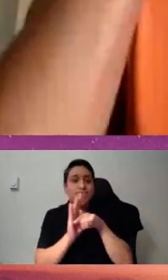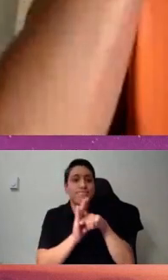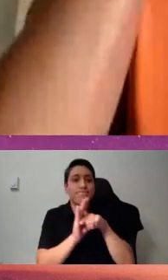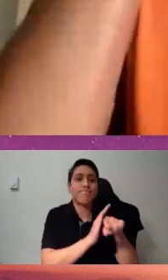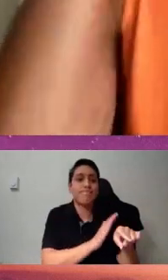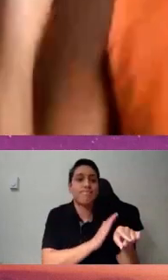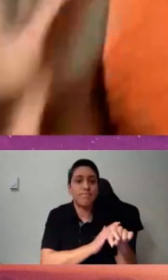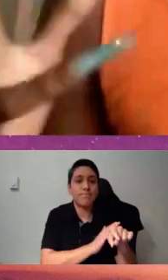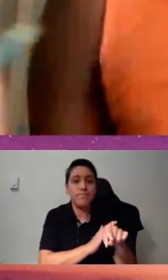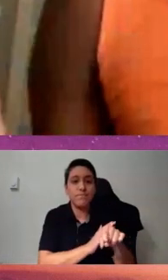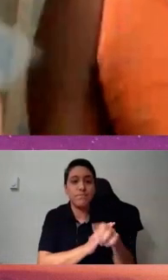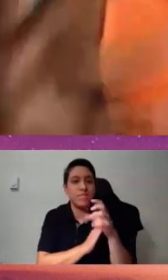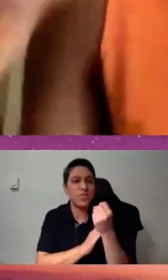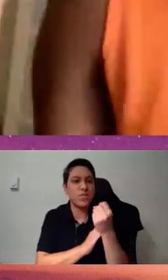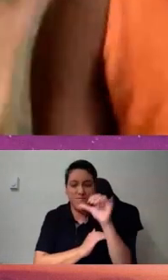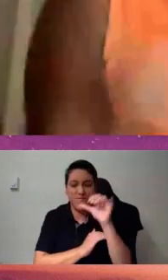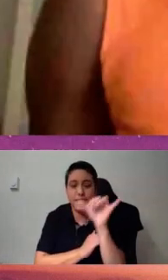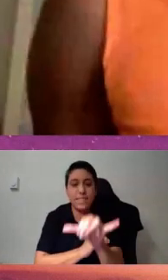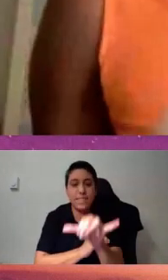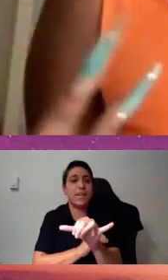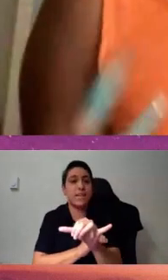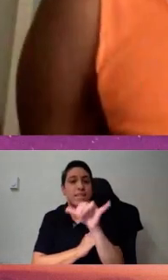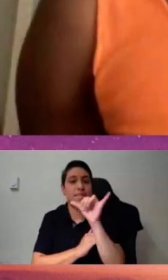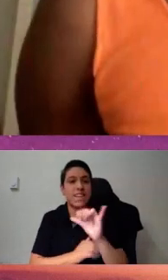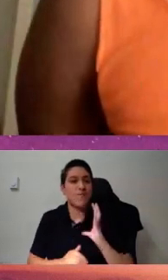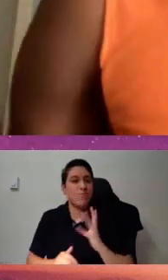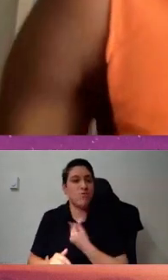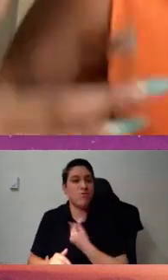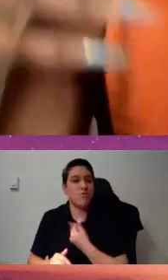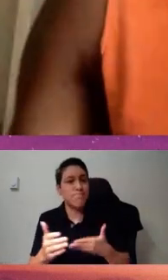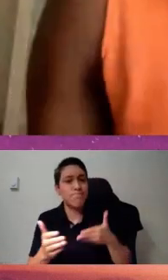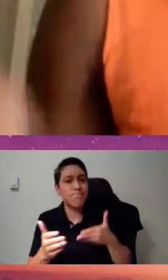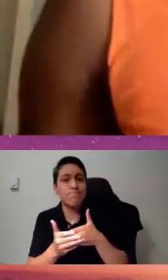it's just that, it's transphobia,